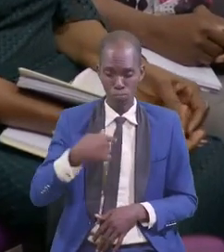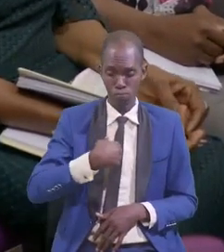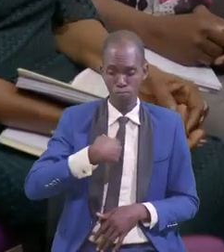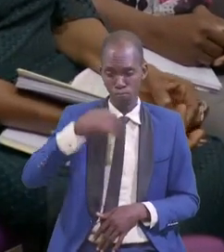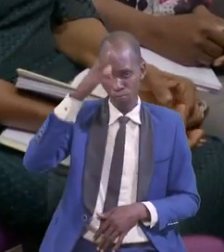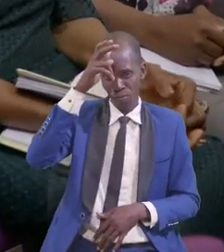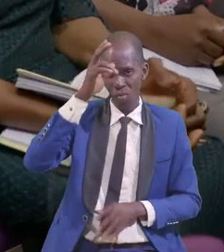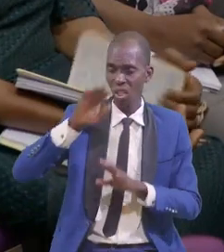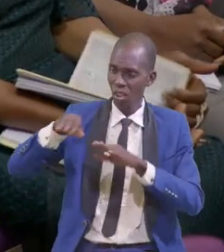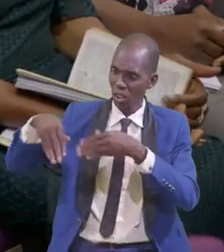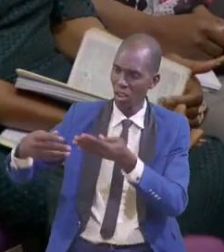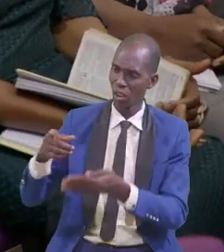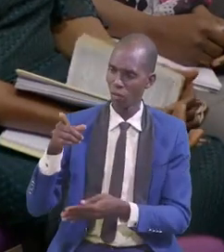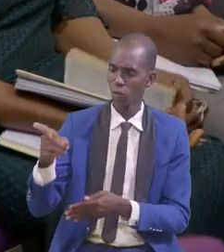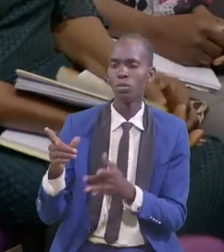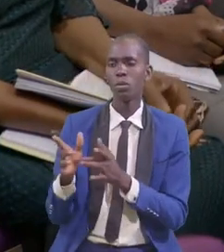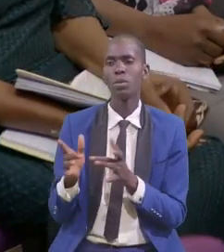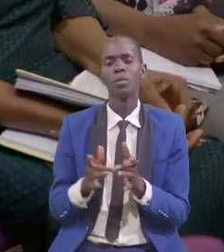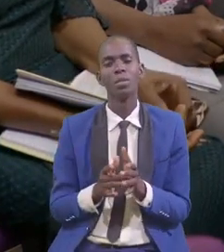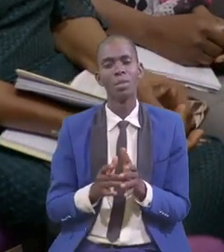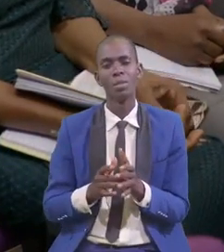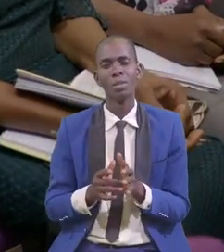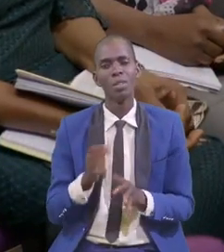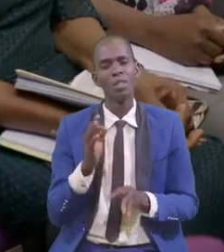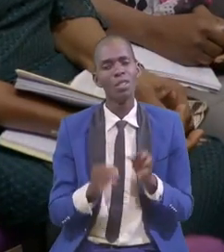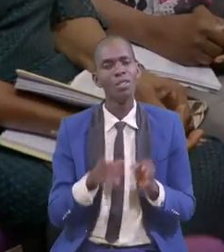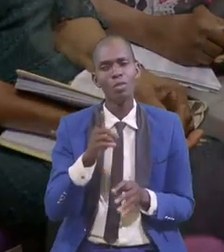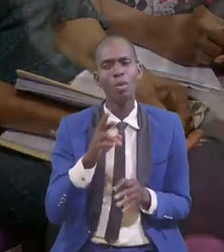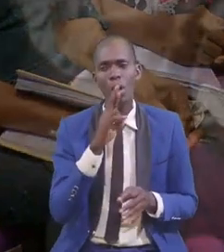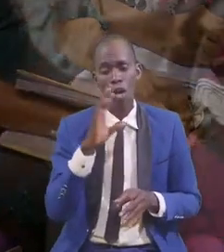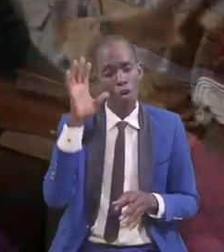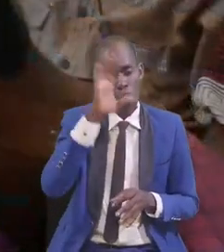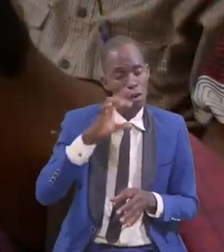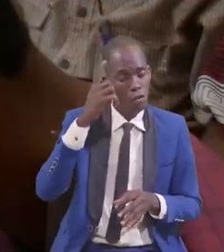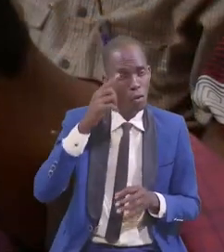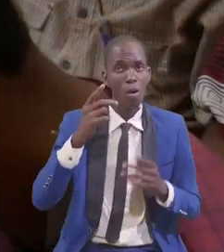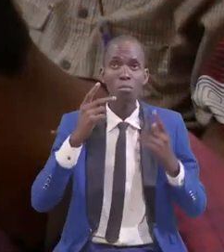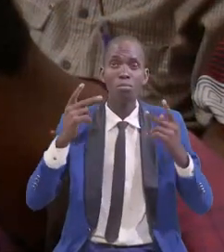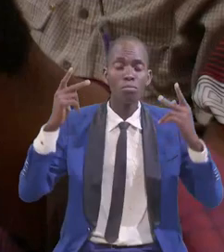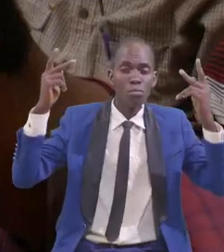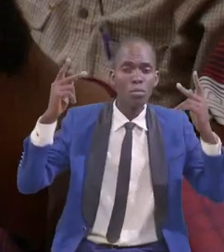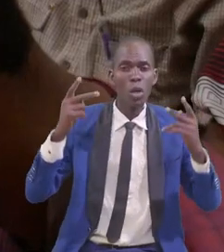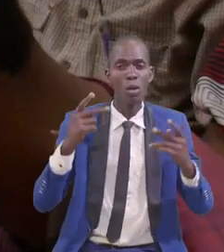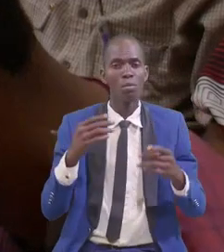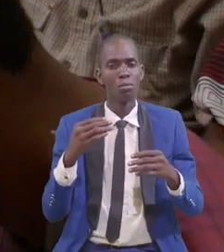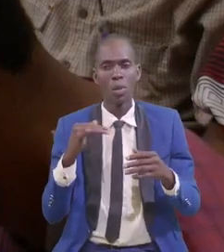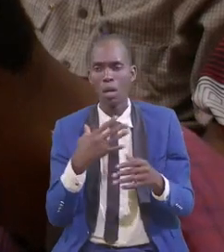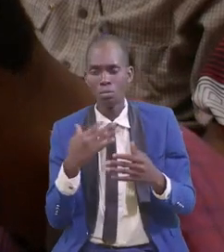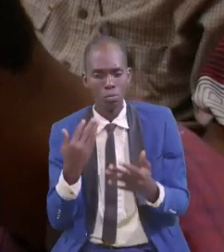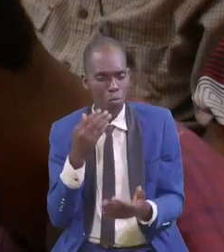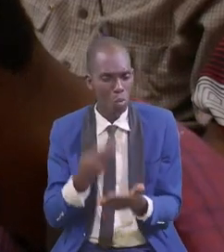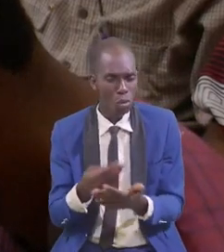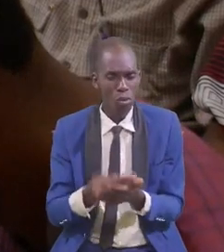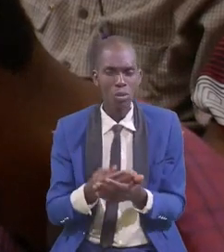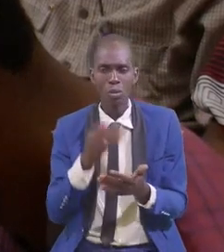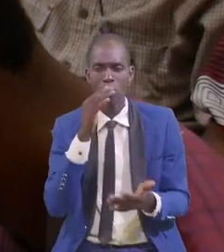give thee. If you're looking for, you know, prosperity at any cost, money at any cost, wife at any